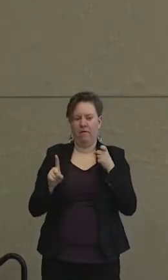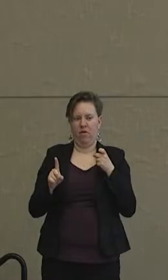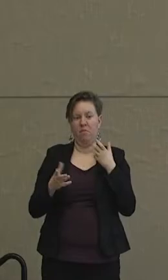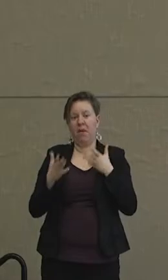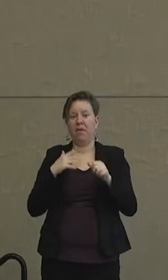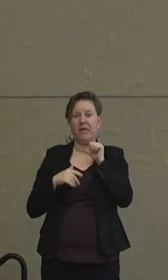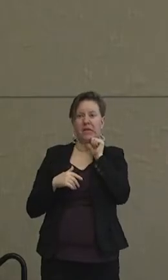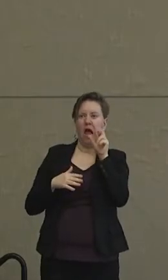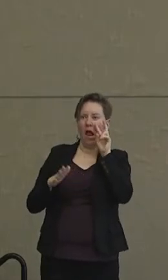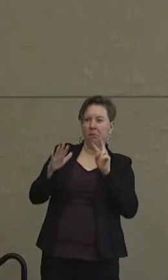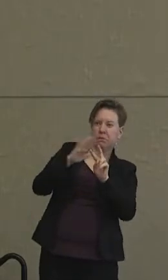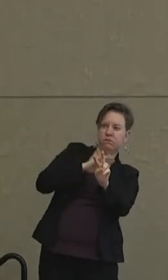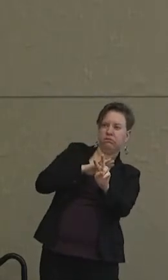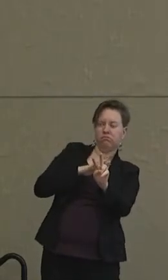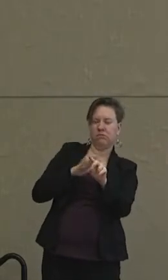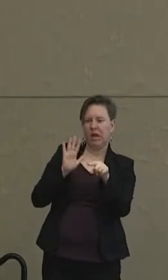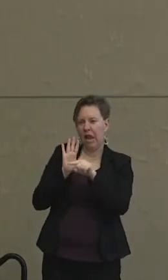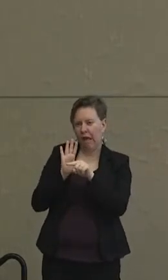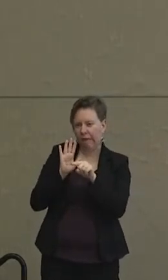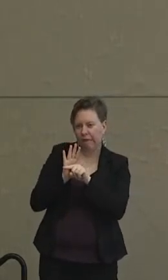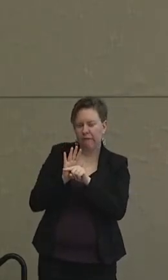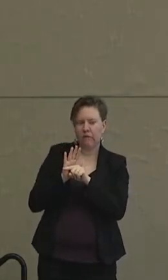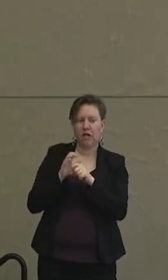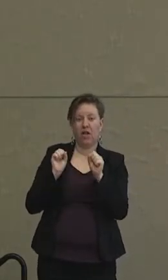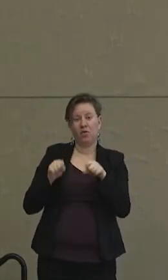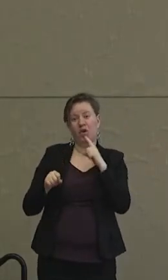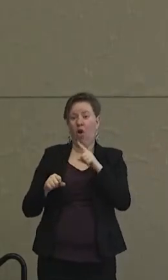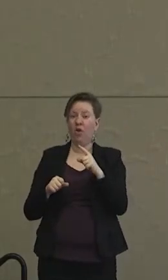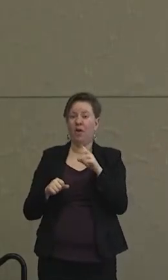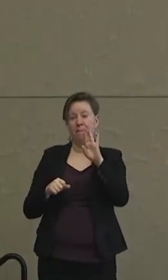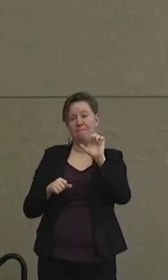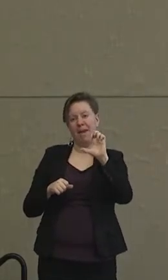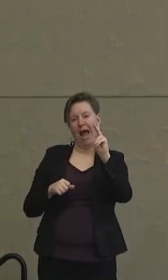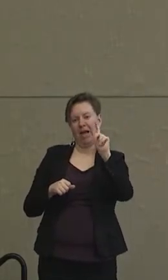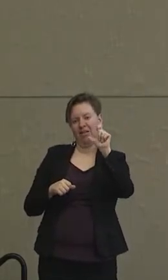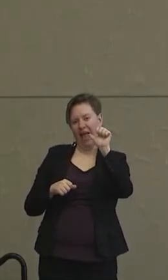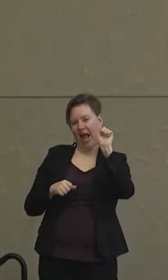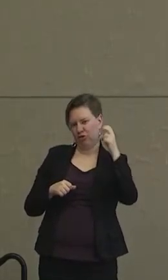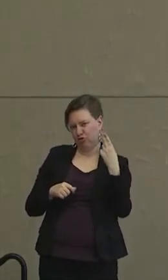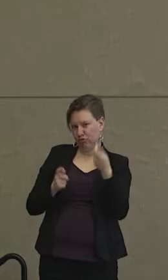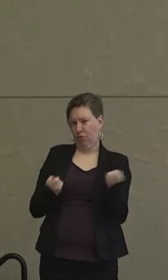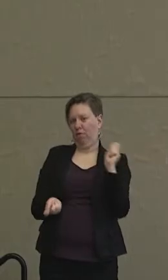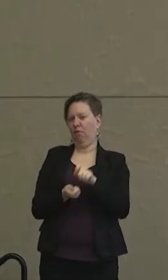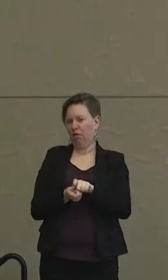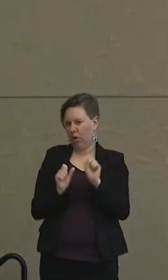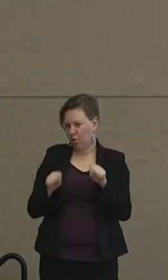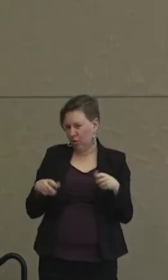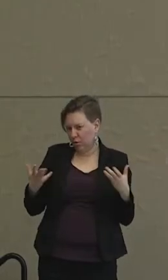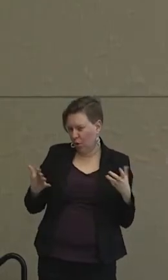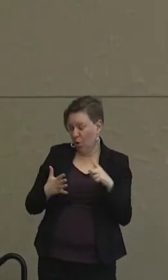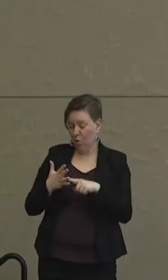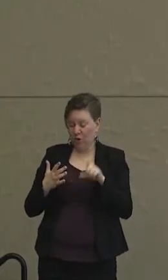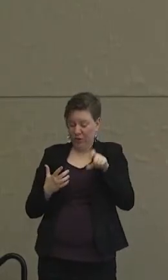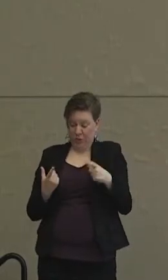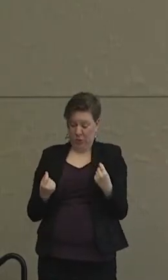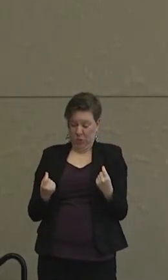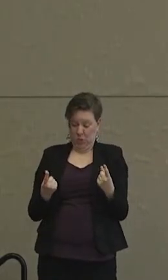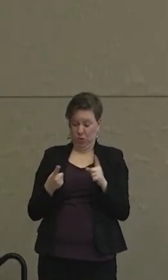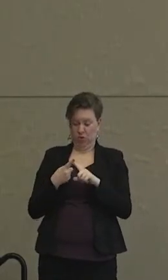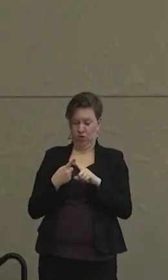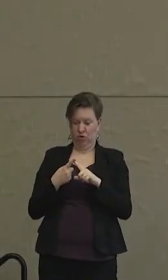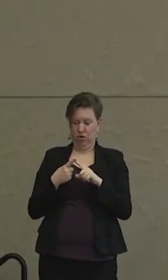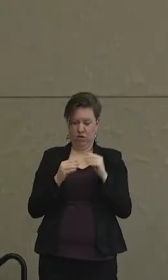the unforeseen negative consequences. We could call it backlash. What do we need to do in terms of